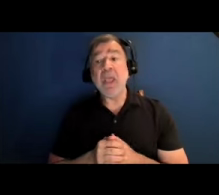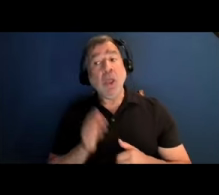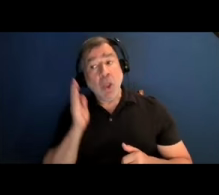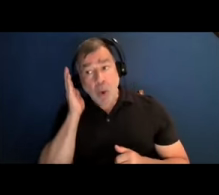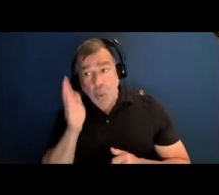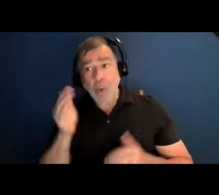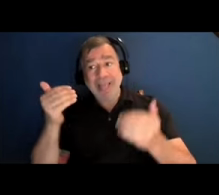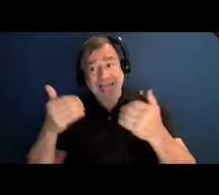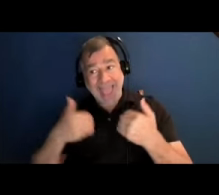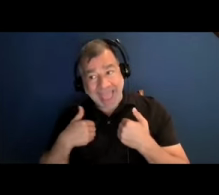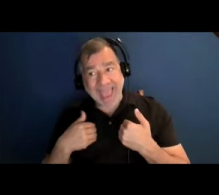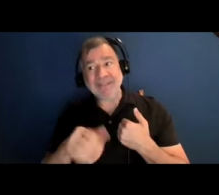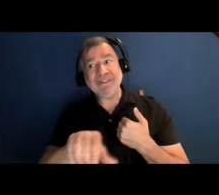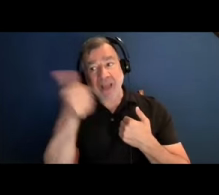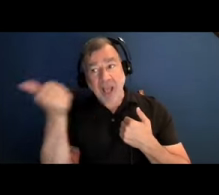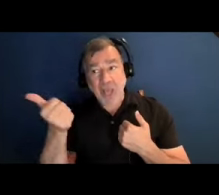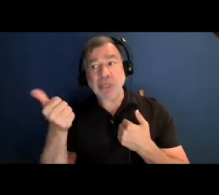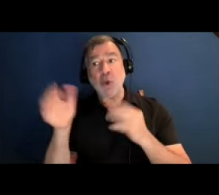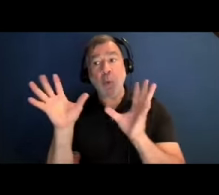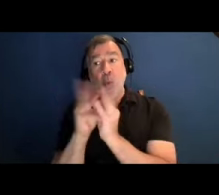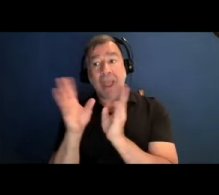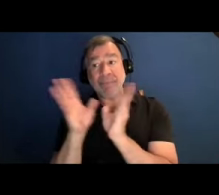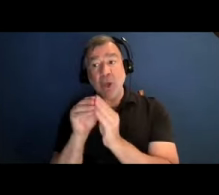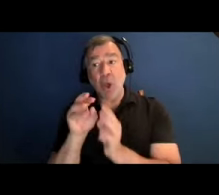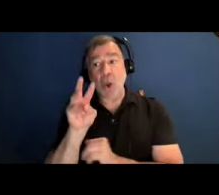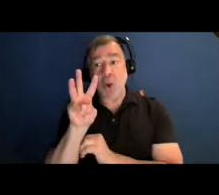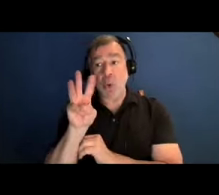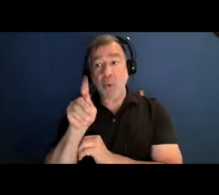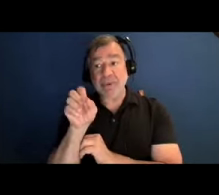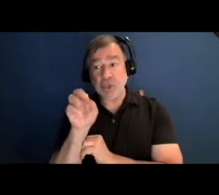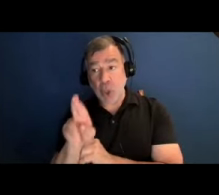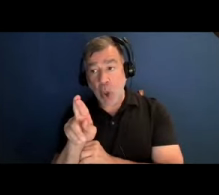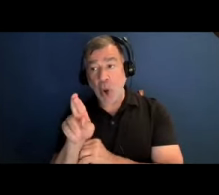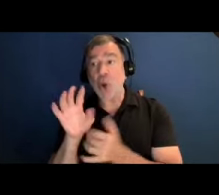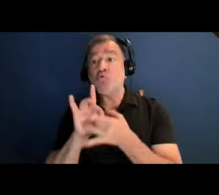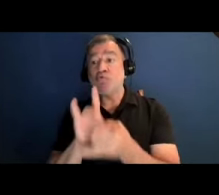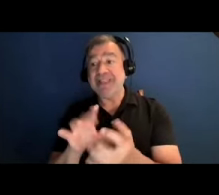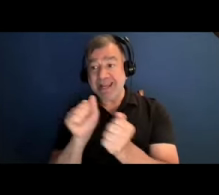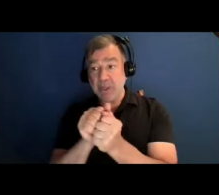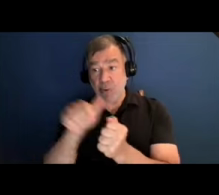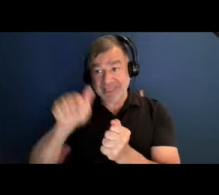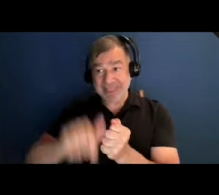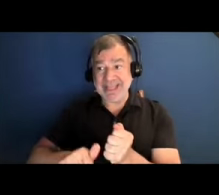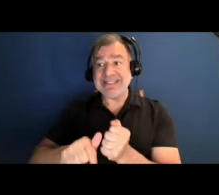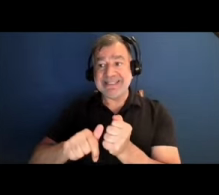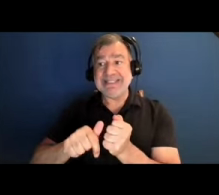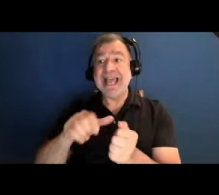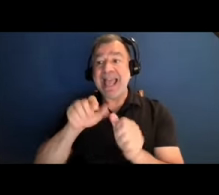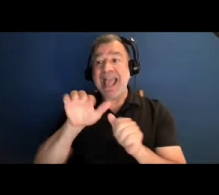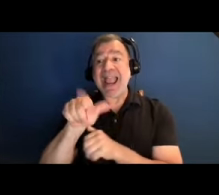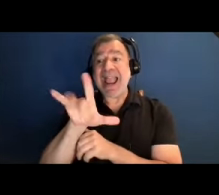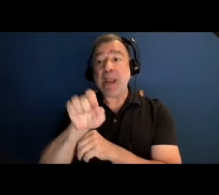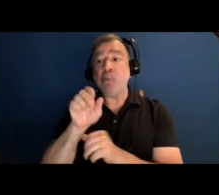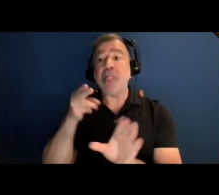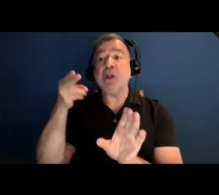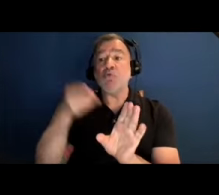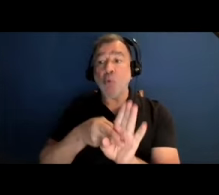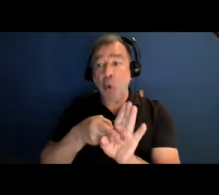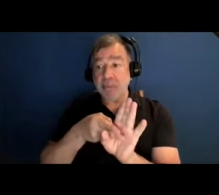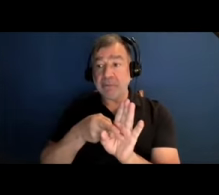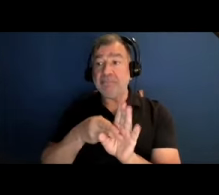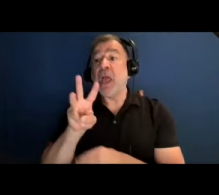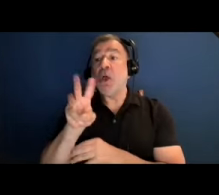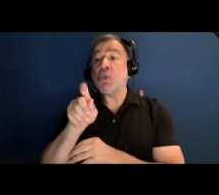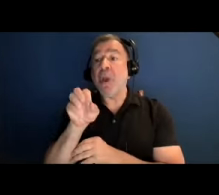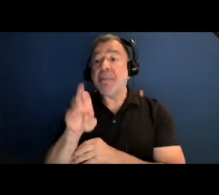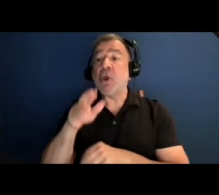have another upcoming webinar related to ABLE enrollment. And the webinar on July